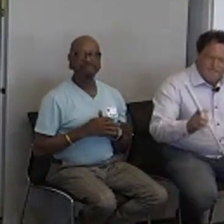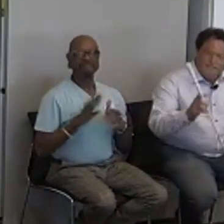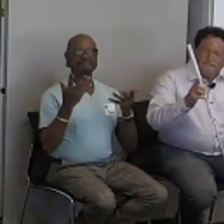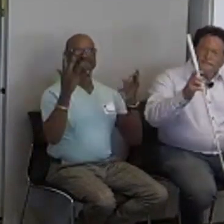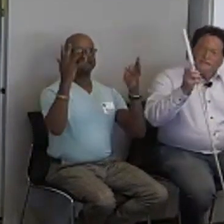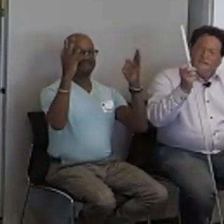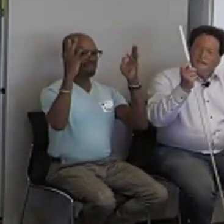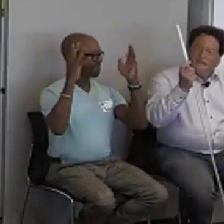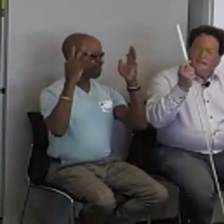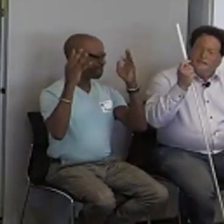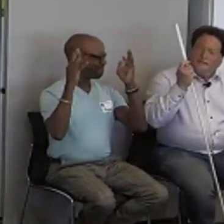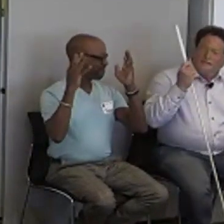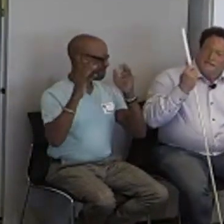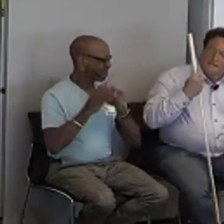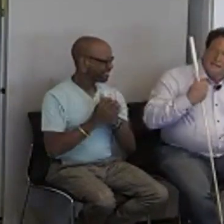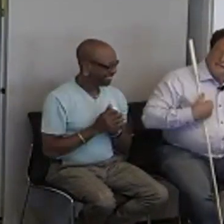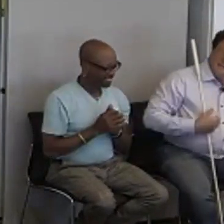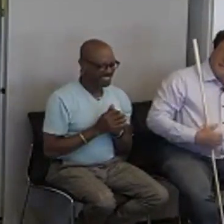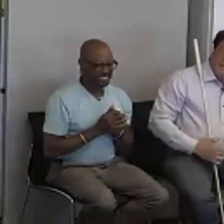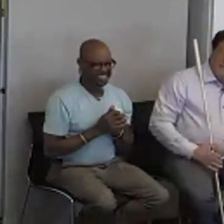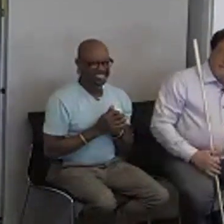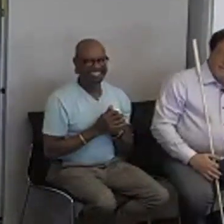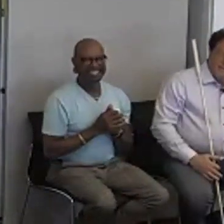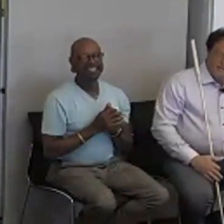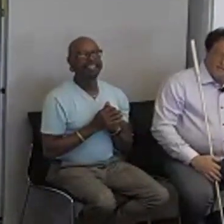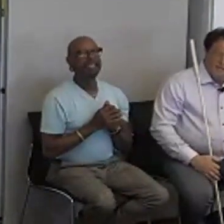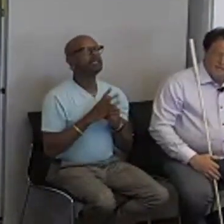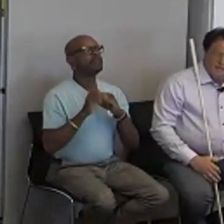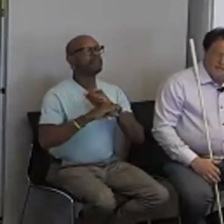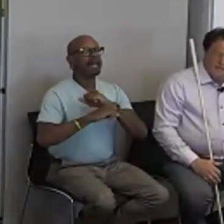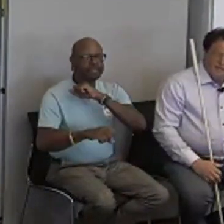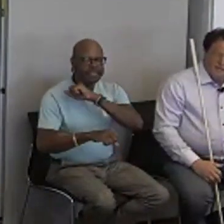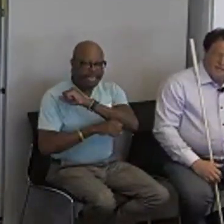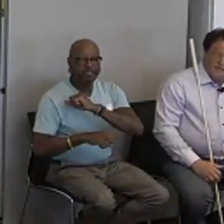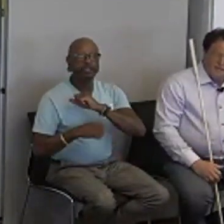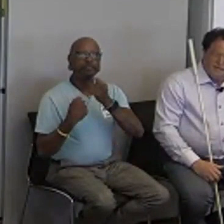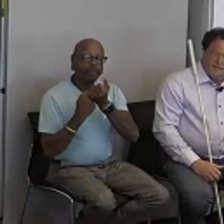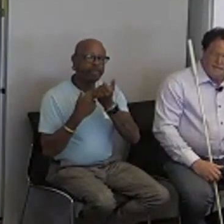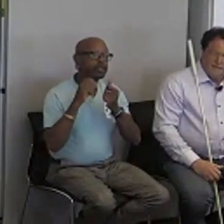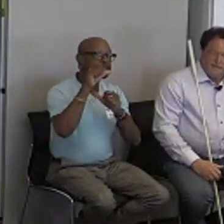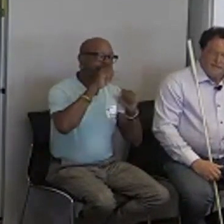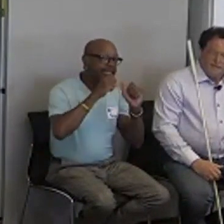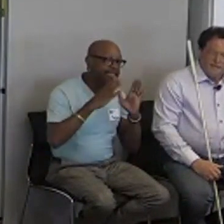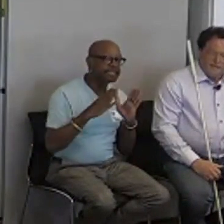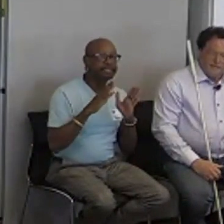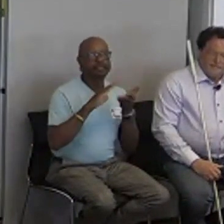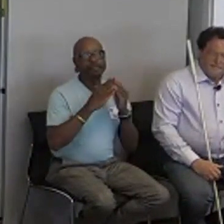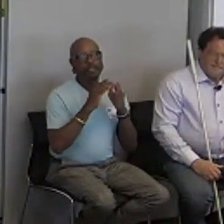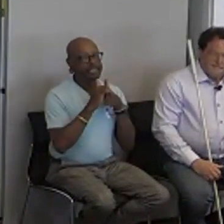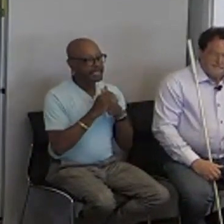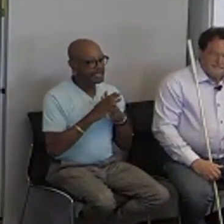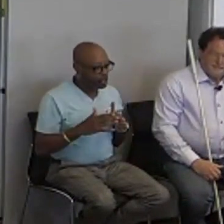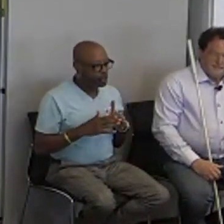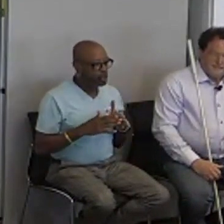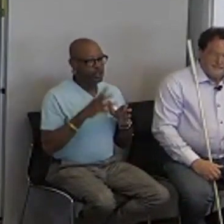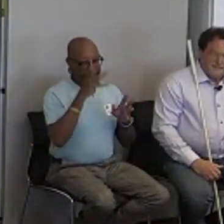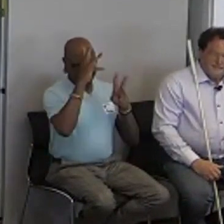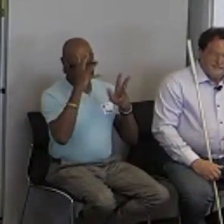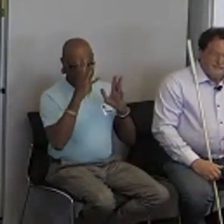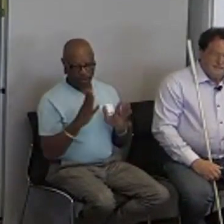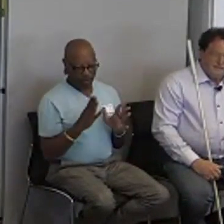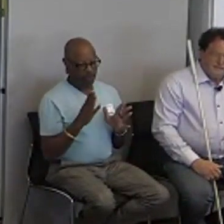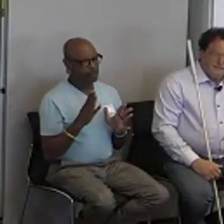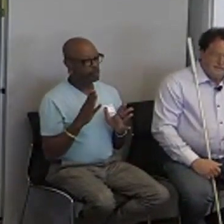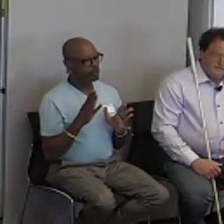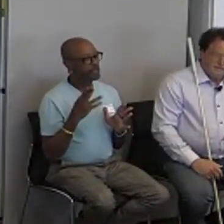Principal Accessibility Researcher, 2021 MacArthur Foundation Fellow, scientist, community leader, inventor with a history